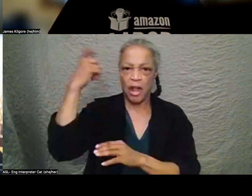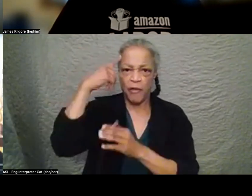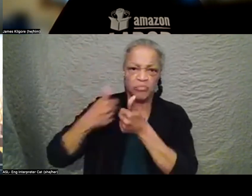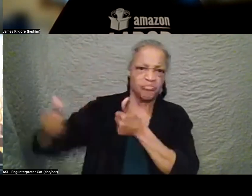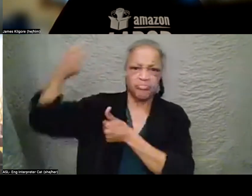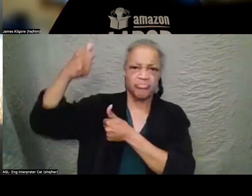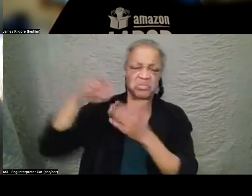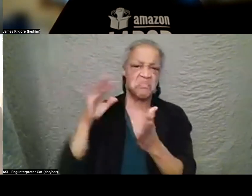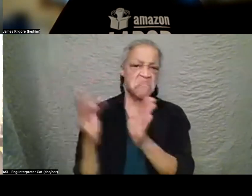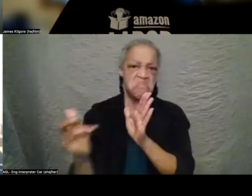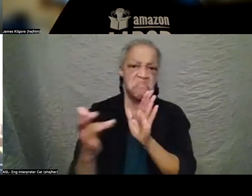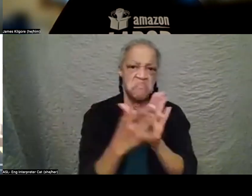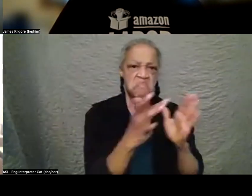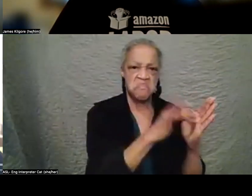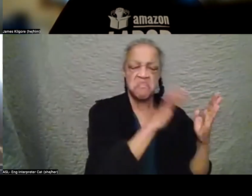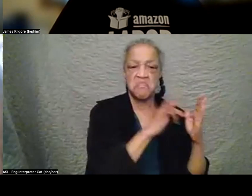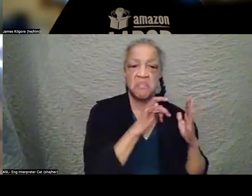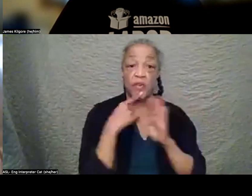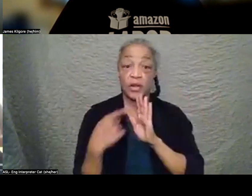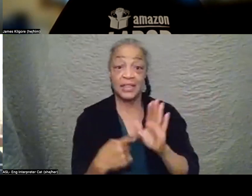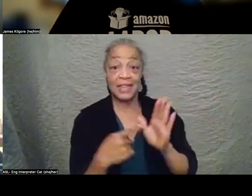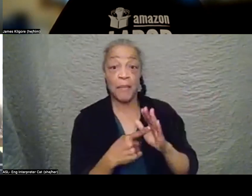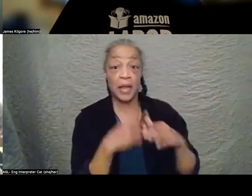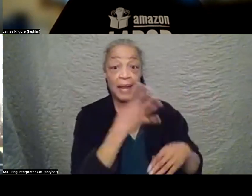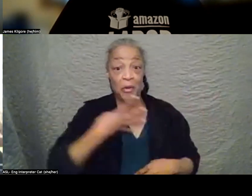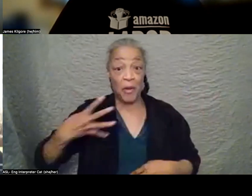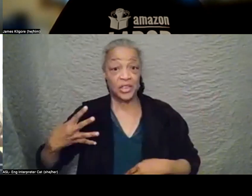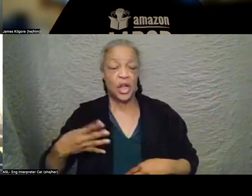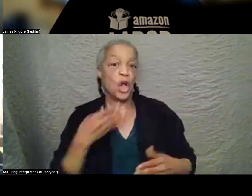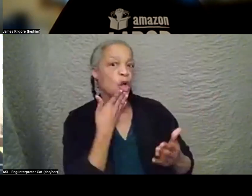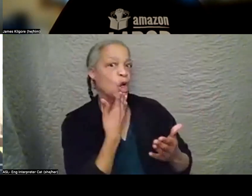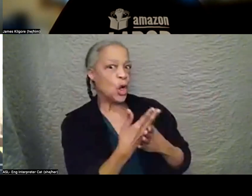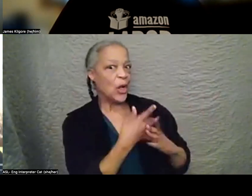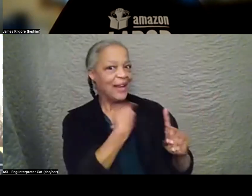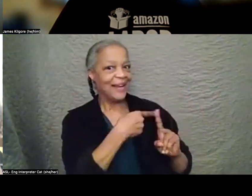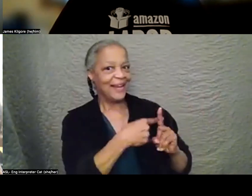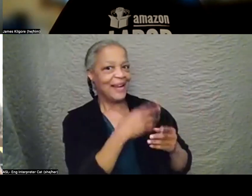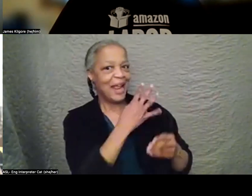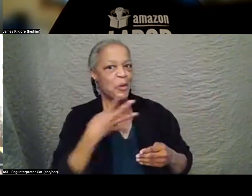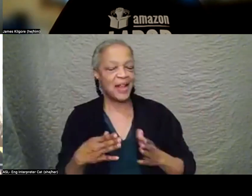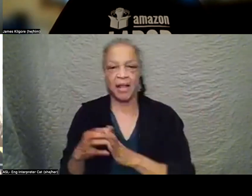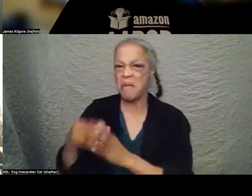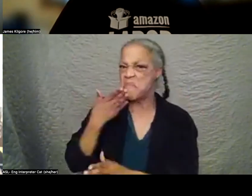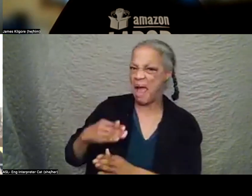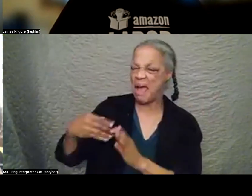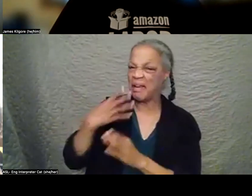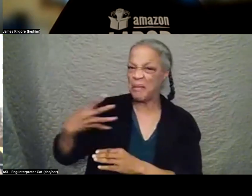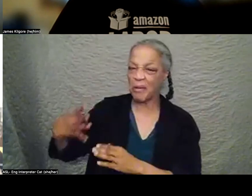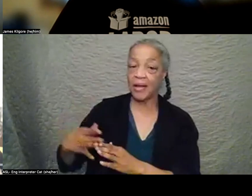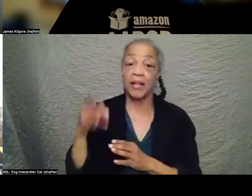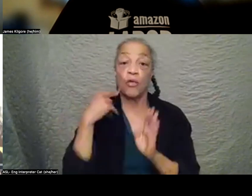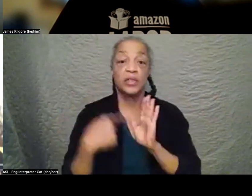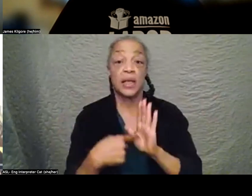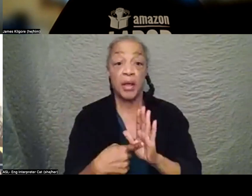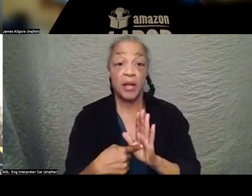narratives like, you know, for example, in the immigration context, like the good versus bad immigrant, right? To determine, for example, when somebody will be put